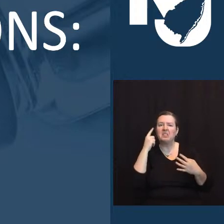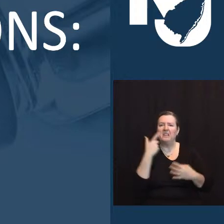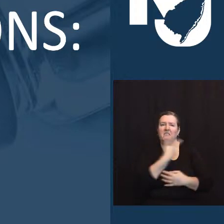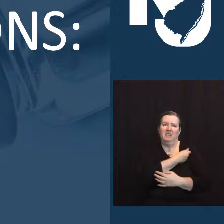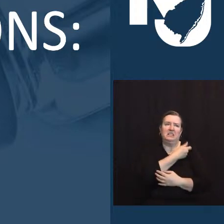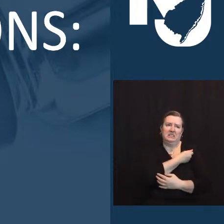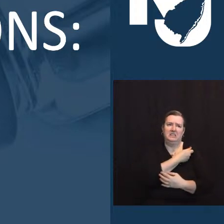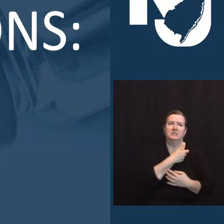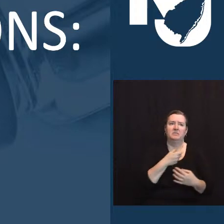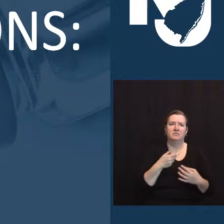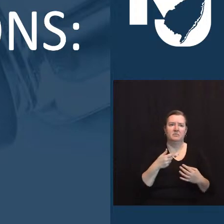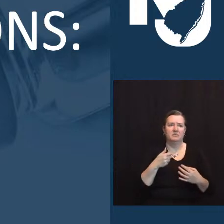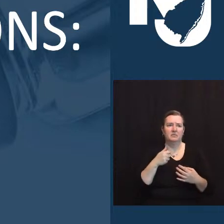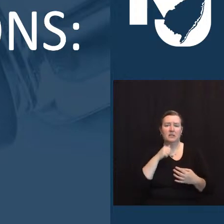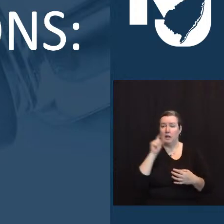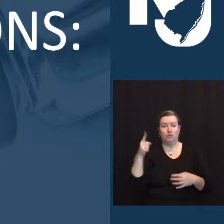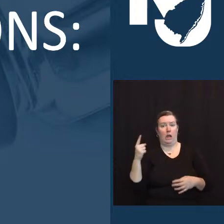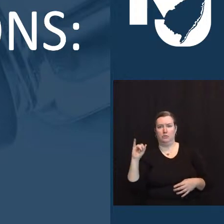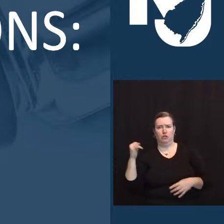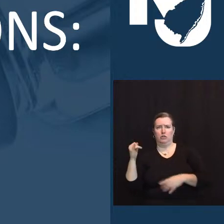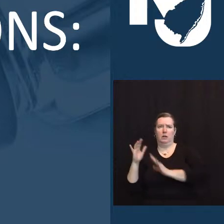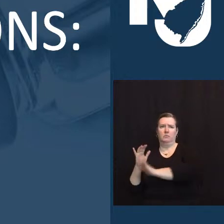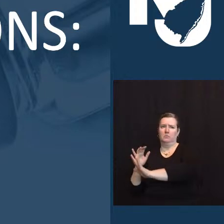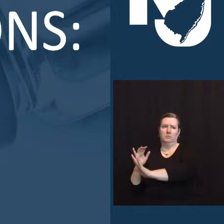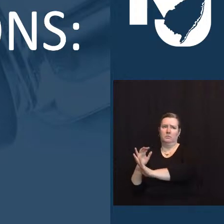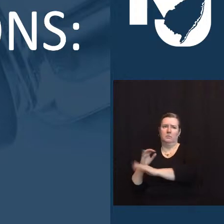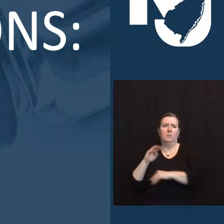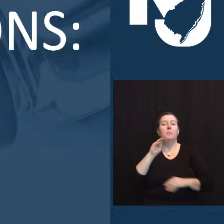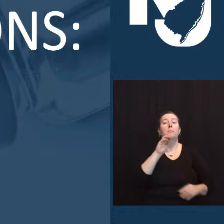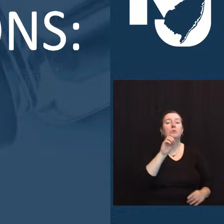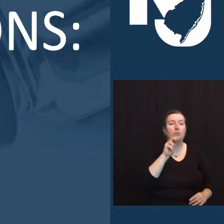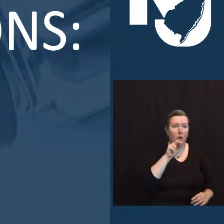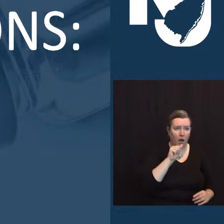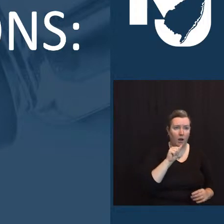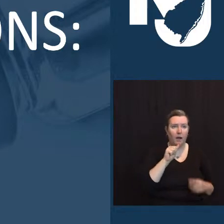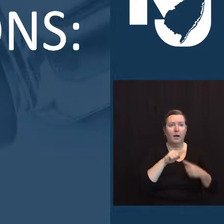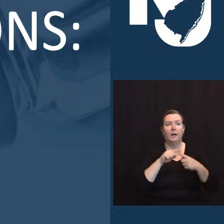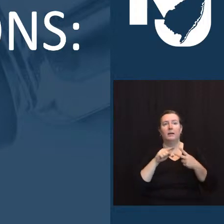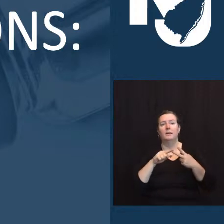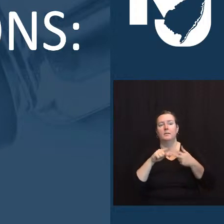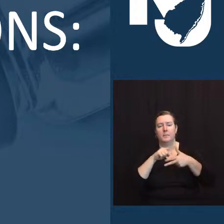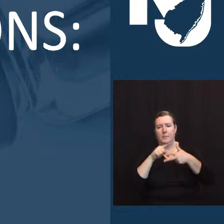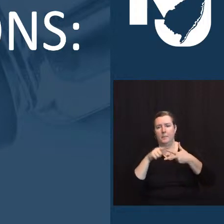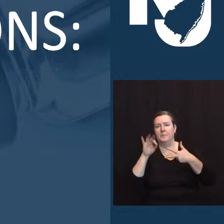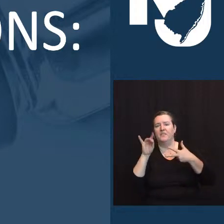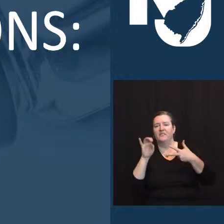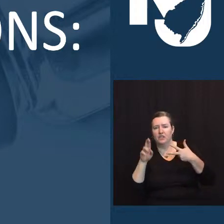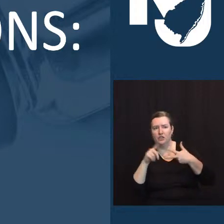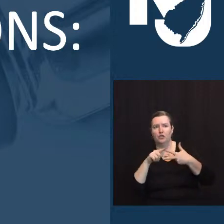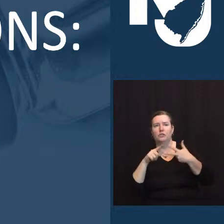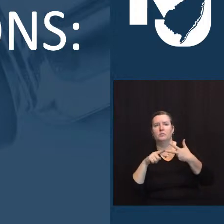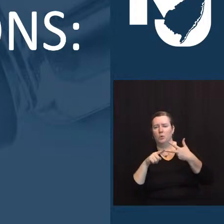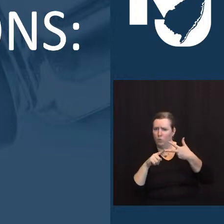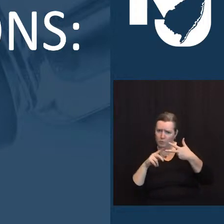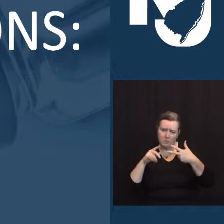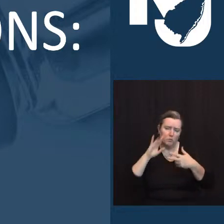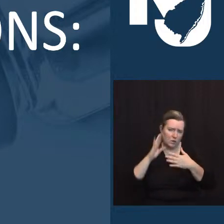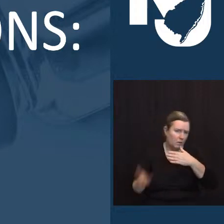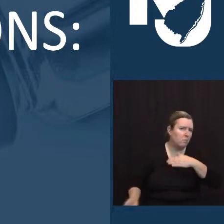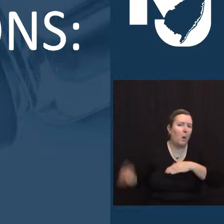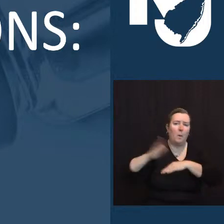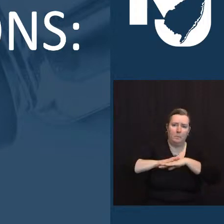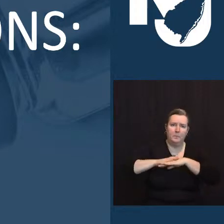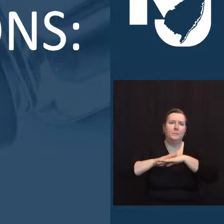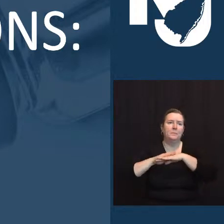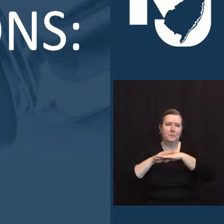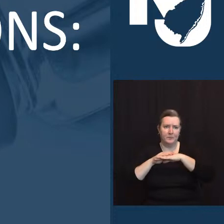but Pfizer and Moderna are going to, I'm going to use the word explode. We will be in a dramatically, quantumly different place.